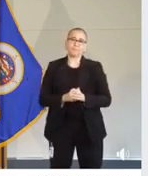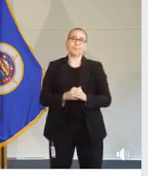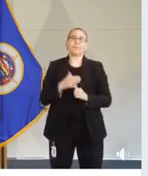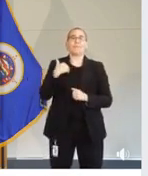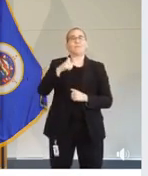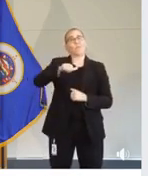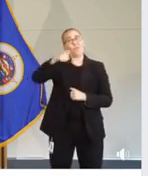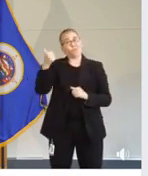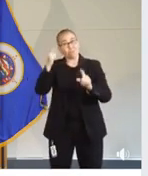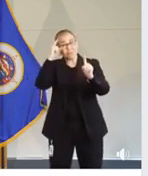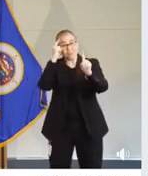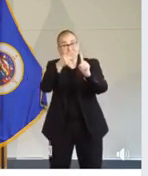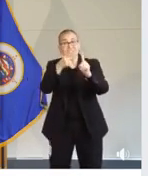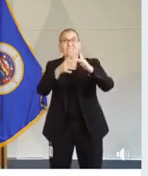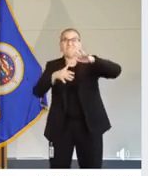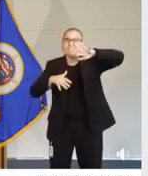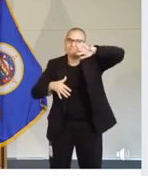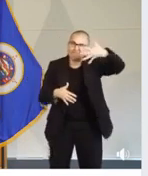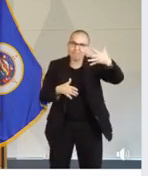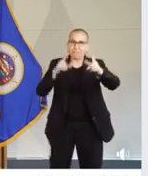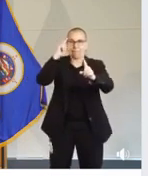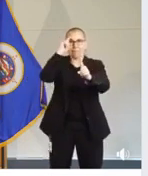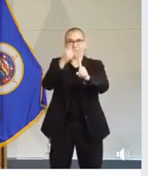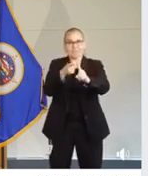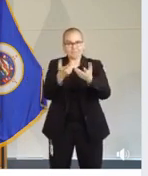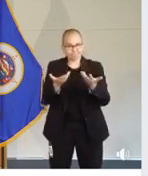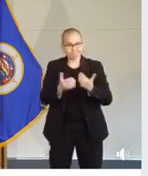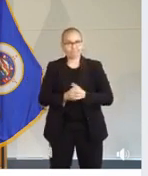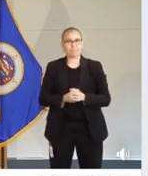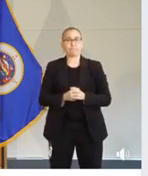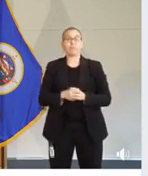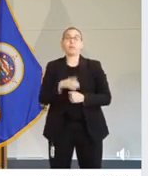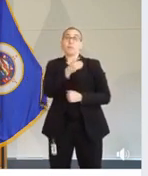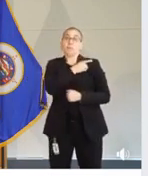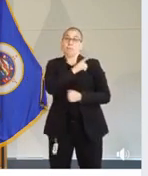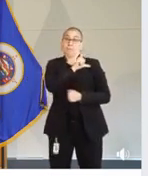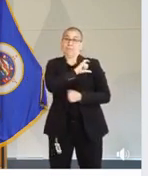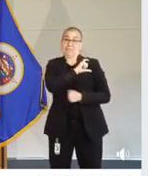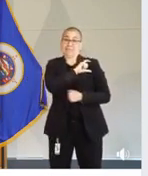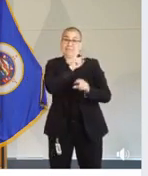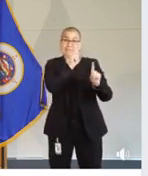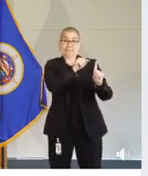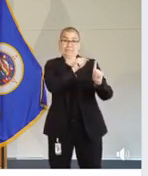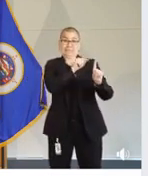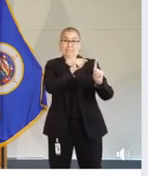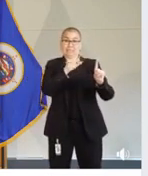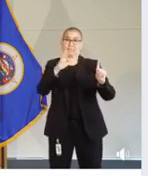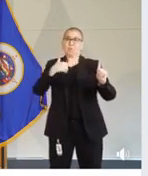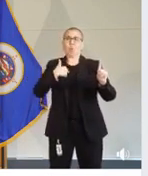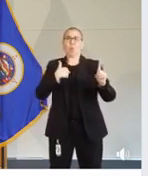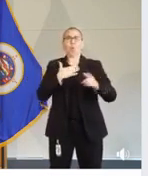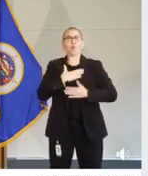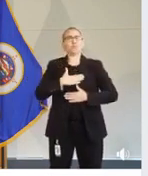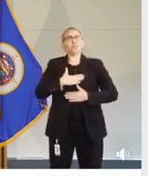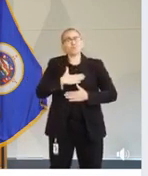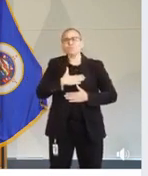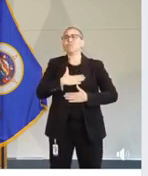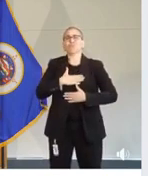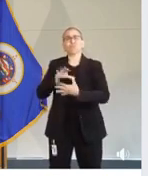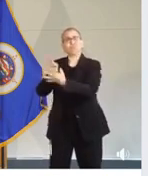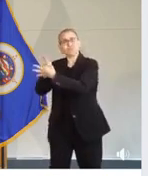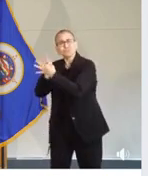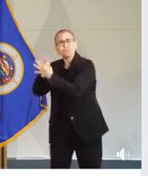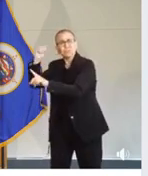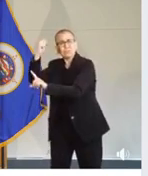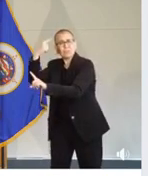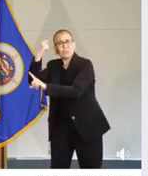with the Minneapolis Police Department. And I'm very proud of the relationship between the Minnesota National Guard and the Minneapolis Police Department that goes back to Super Bowl 52 just 2 years